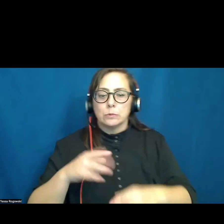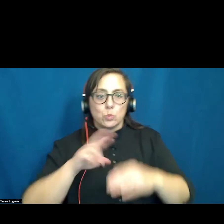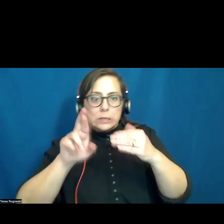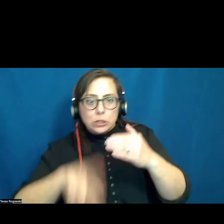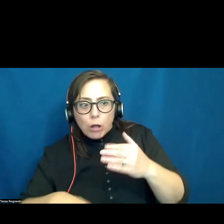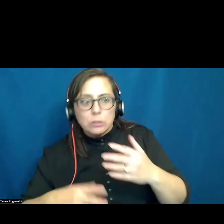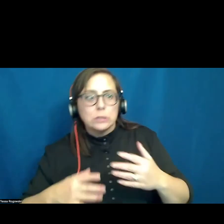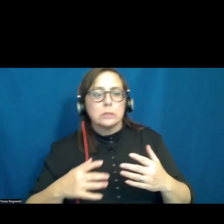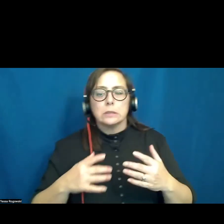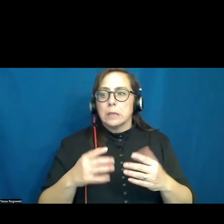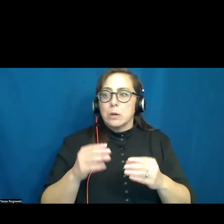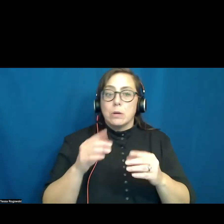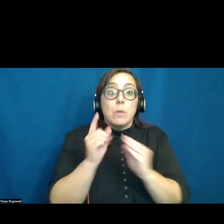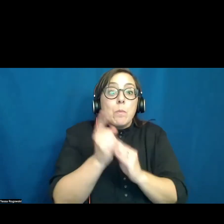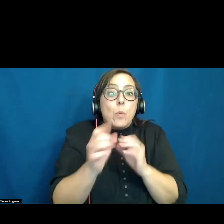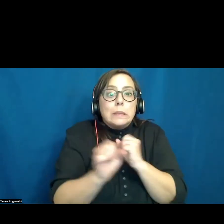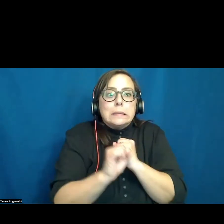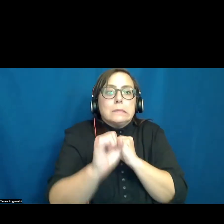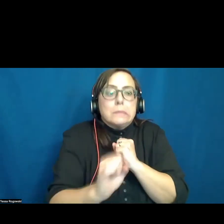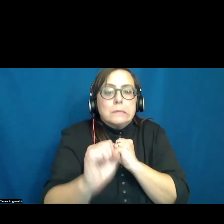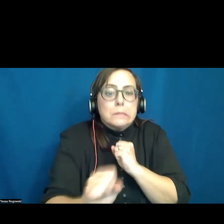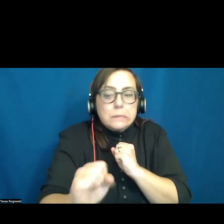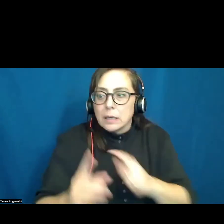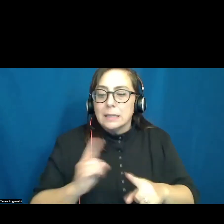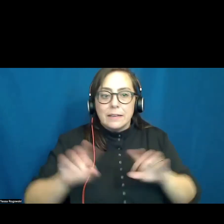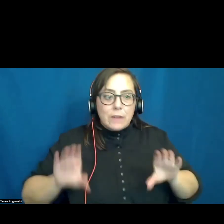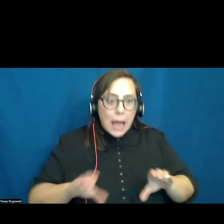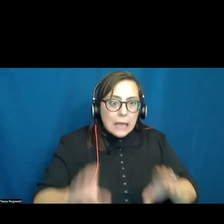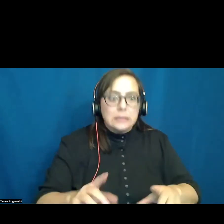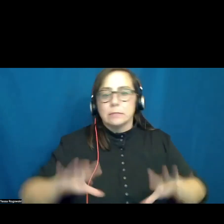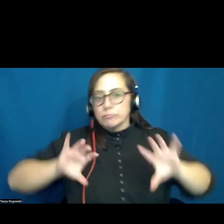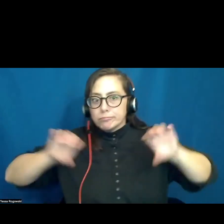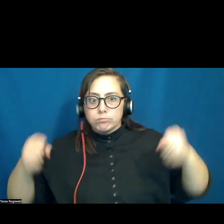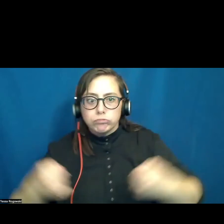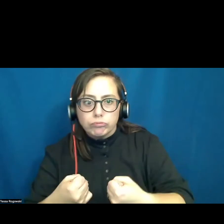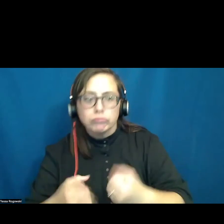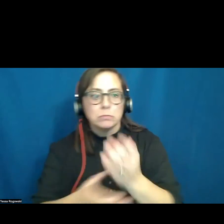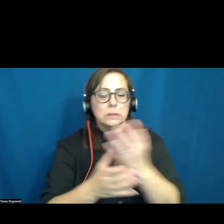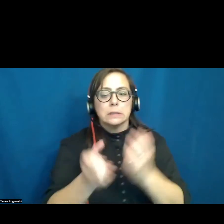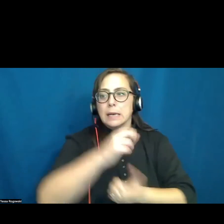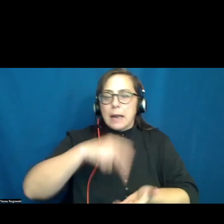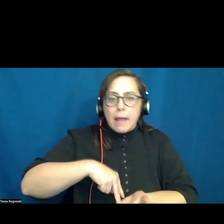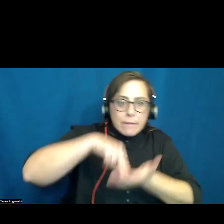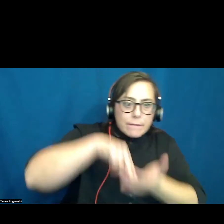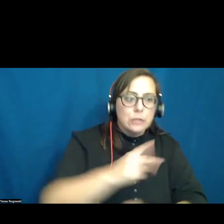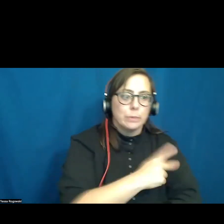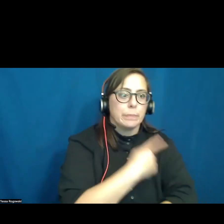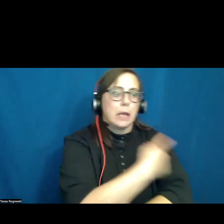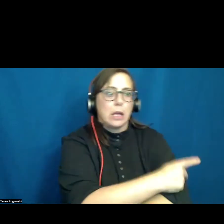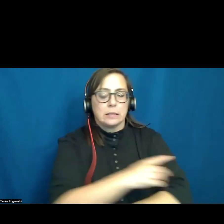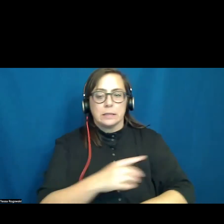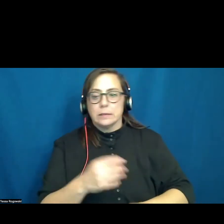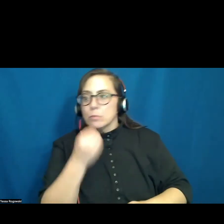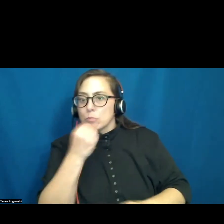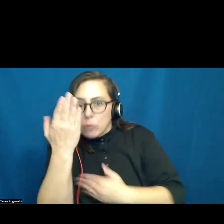stretched, safety plans, activities, someone in restraints, inpatient elevator, ECT, unseen at breakfast,